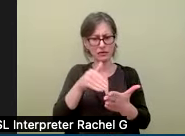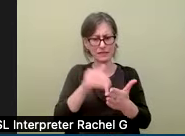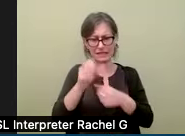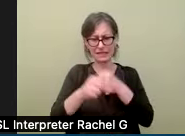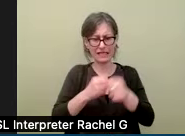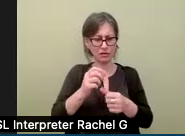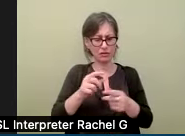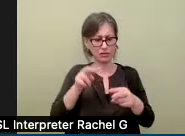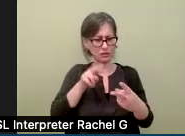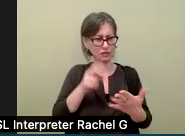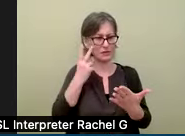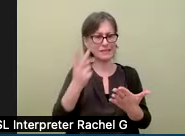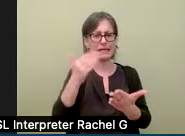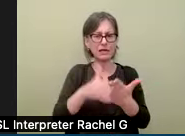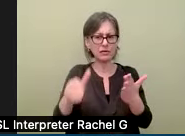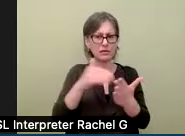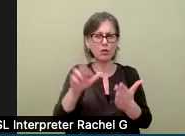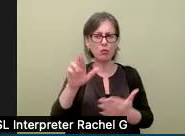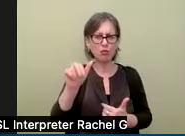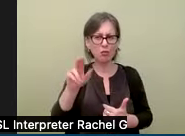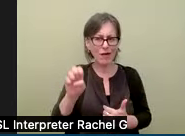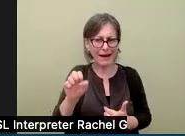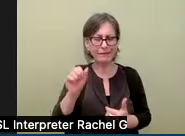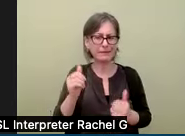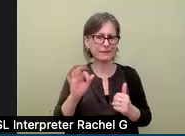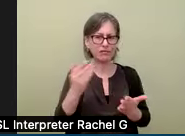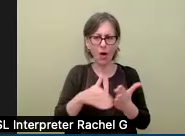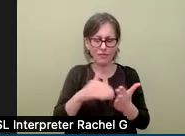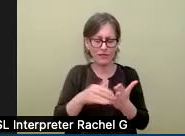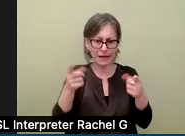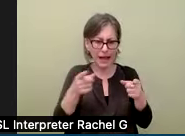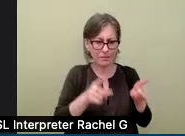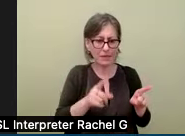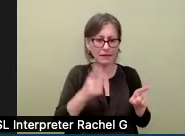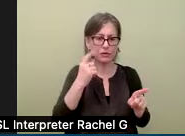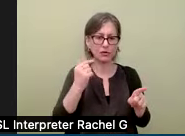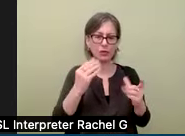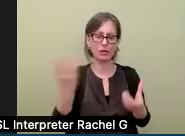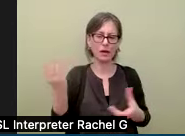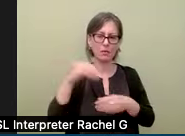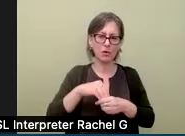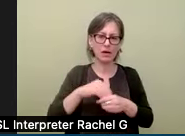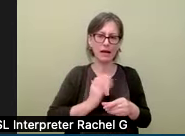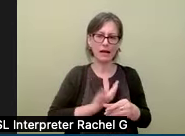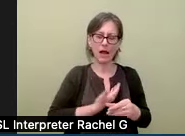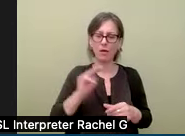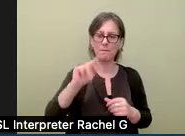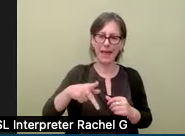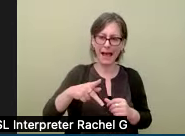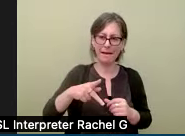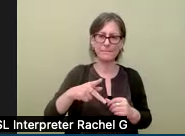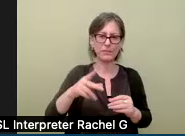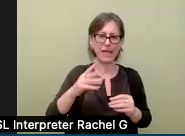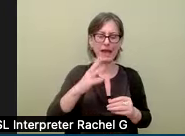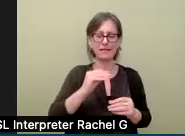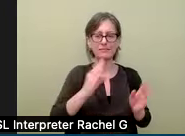recurrence rates and intervals on how often an event like this occurs so that we could build it into our tsunami maps and hazard